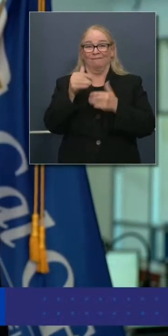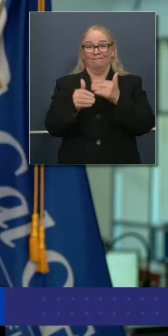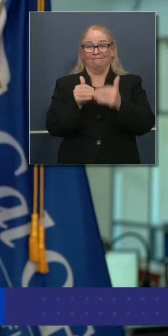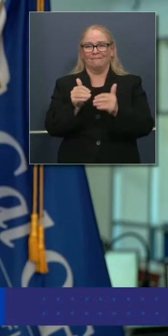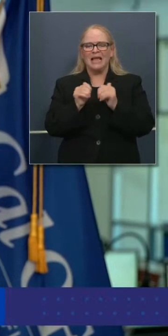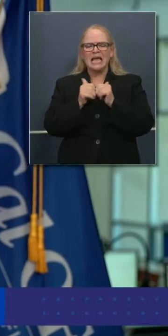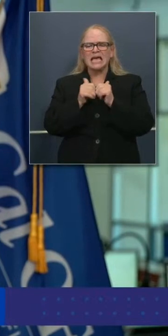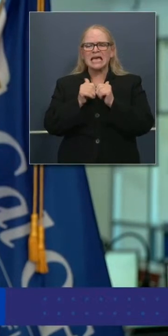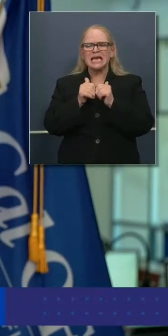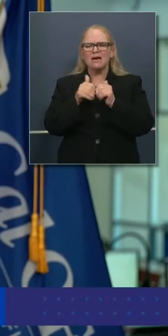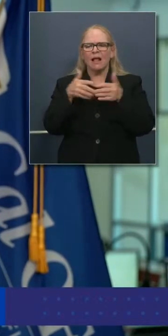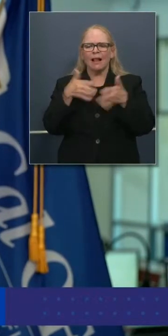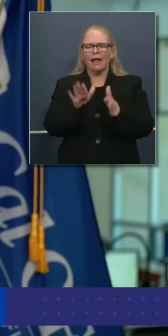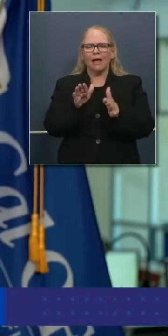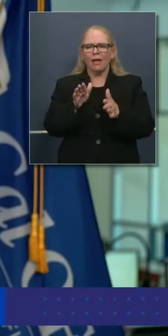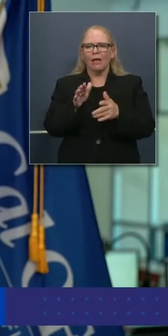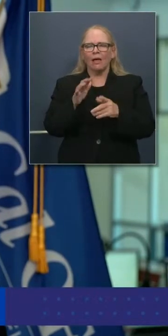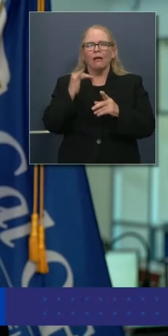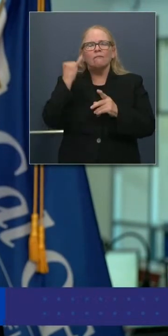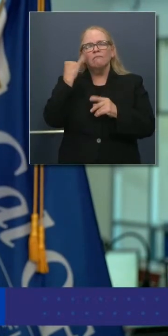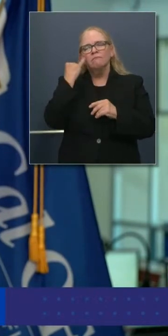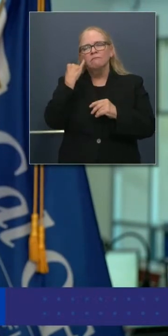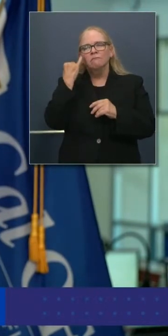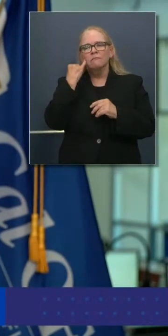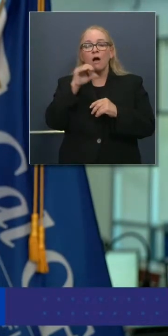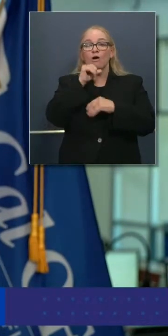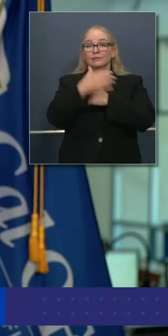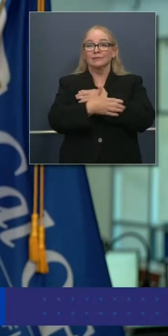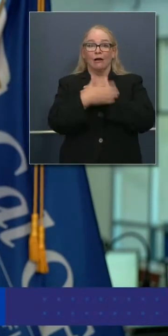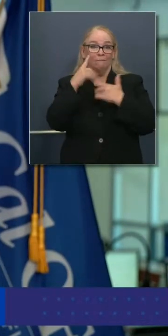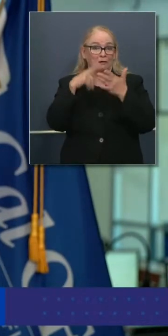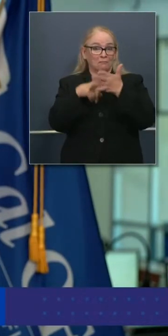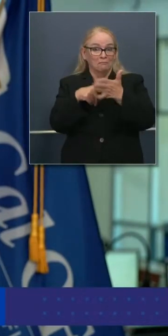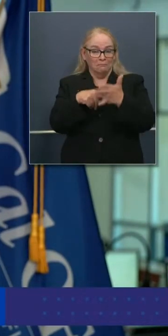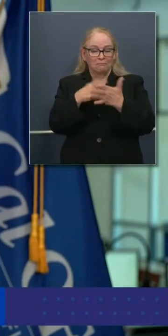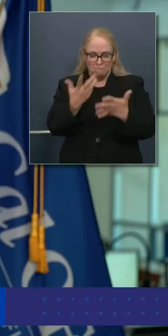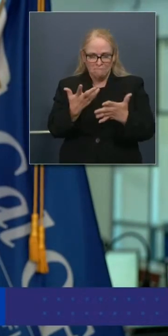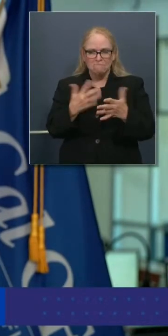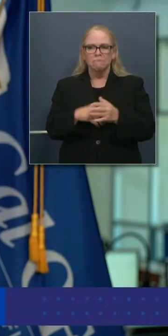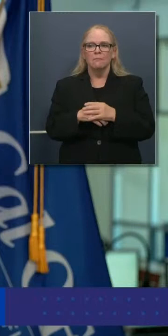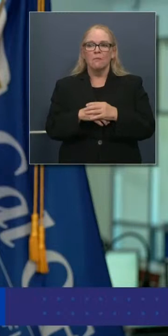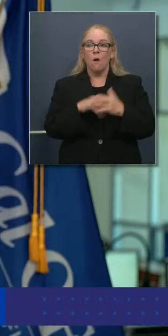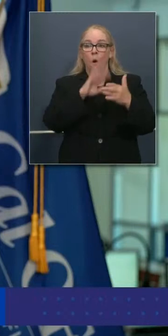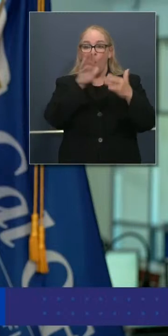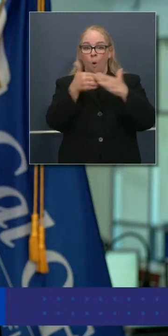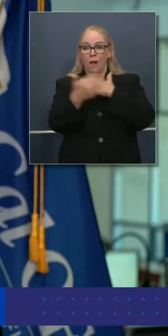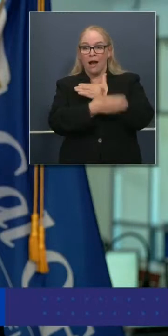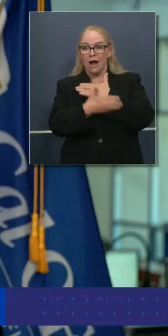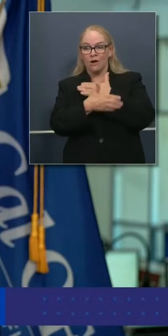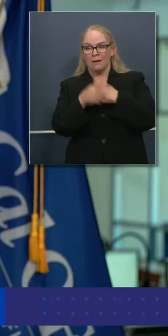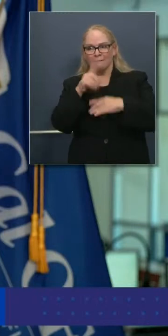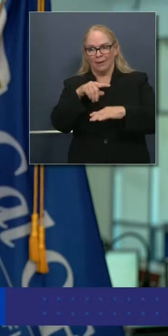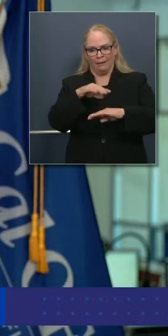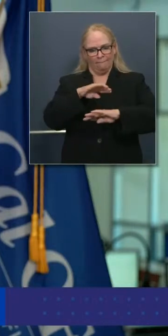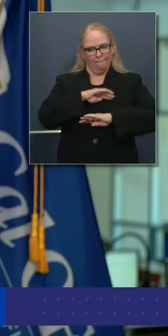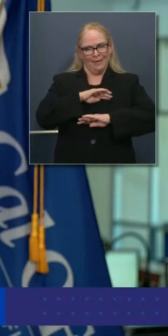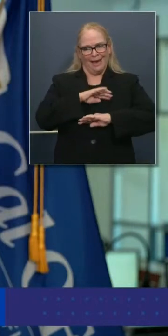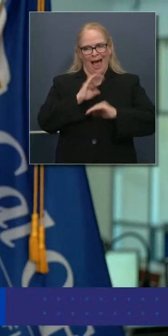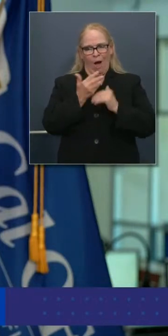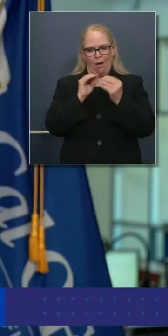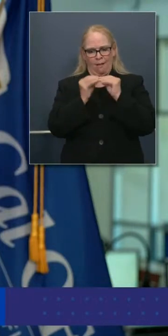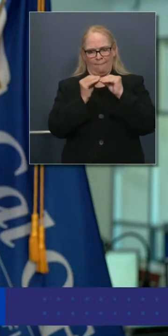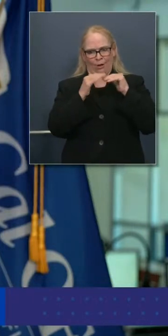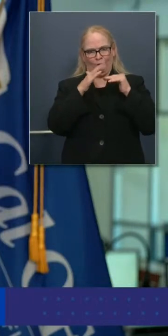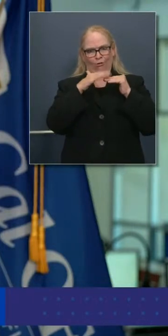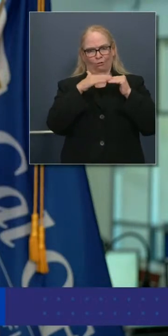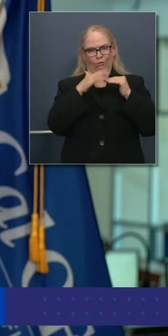when a county, so that's the entire county, meets our threshold, a conversation between those schools in a